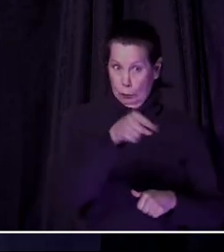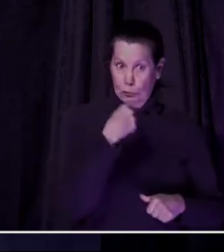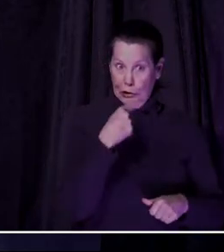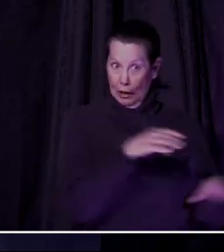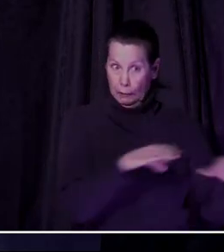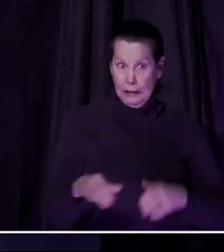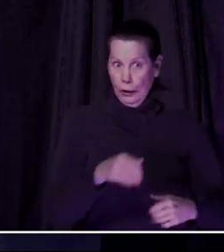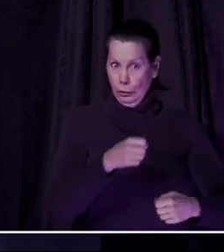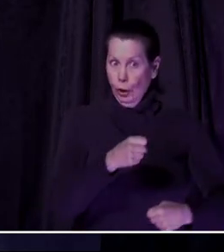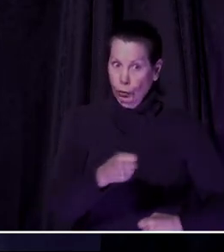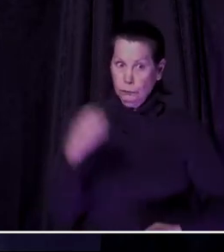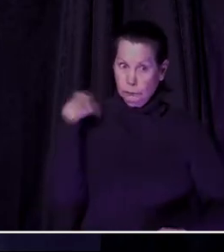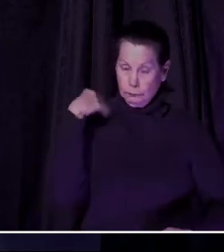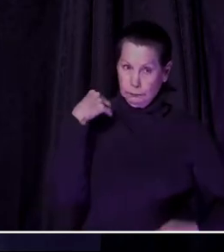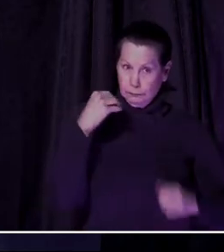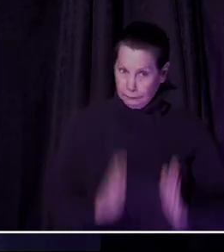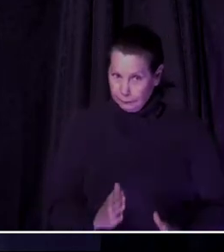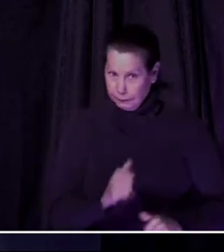sergeant."